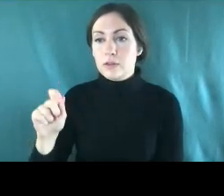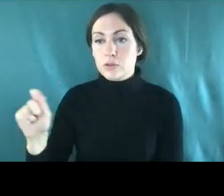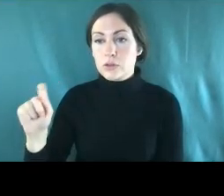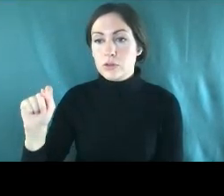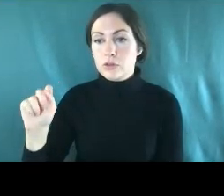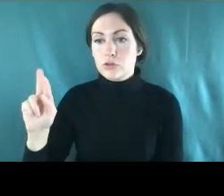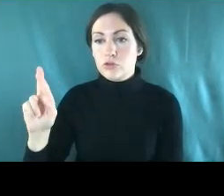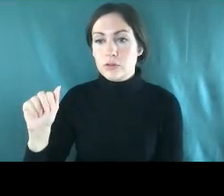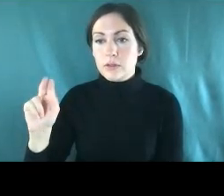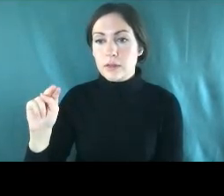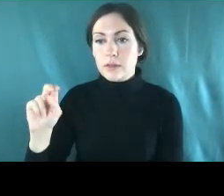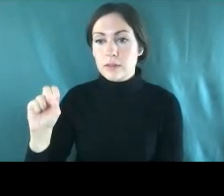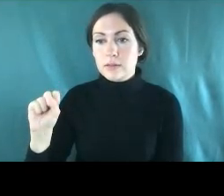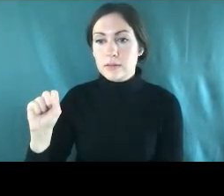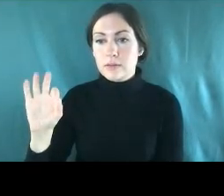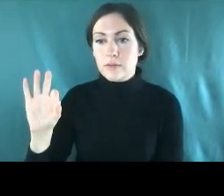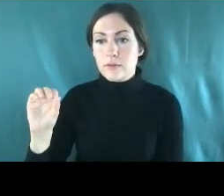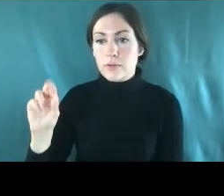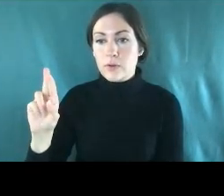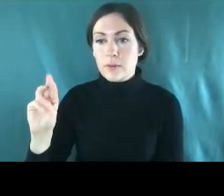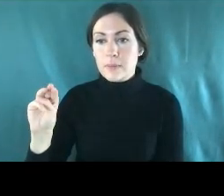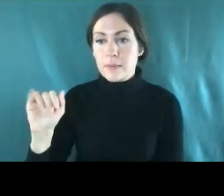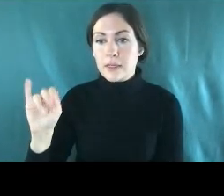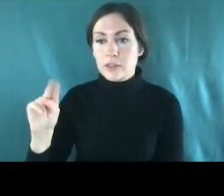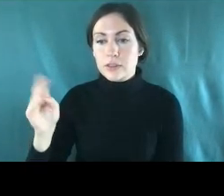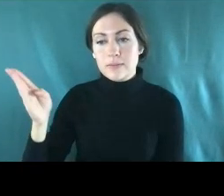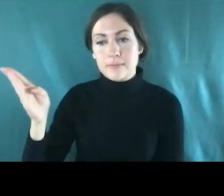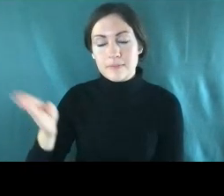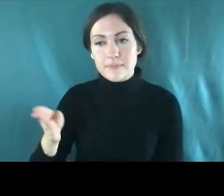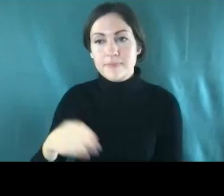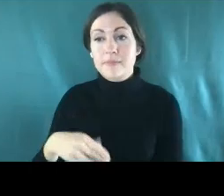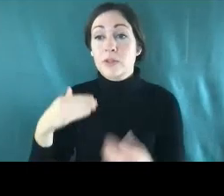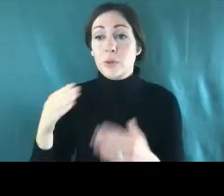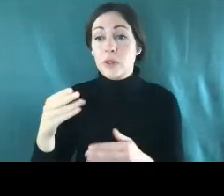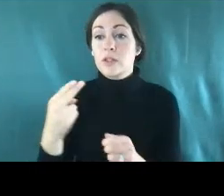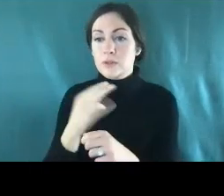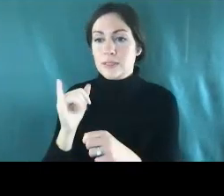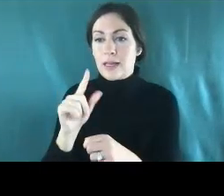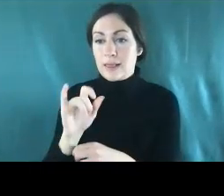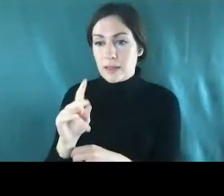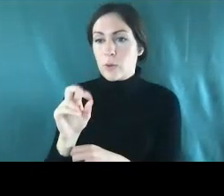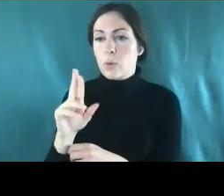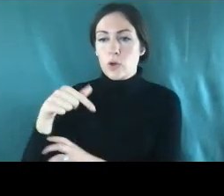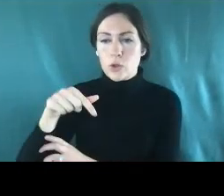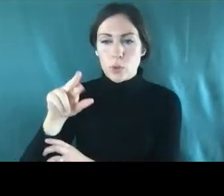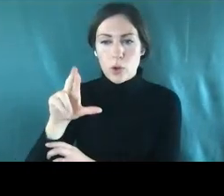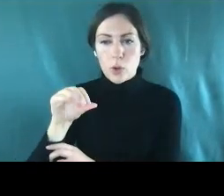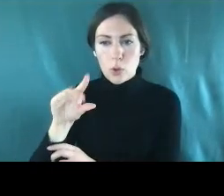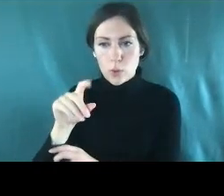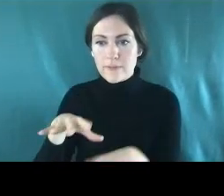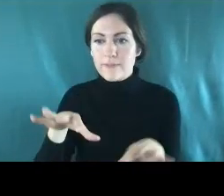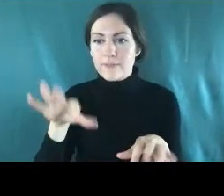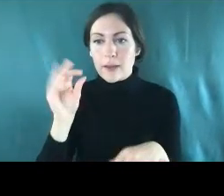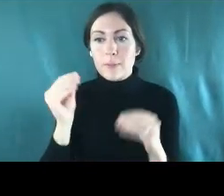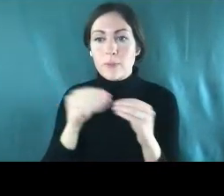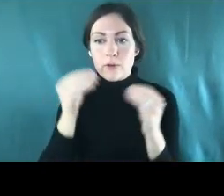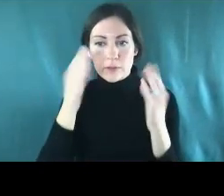So please go ahead and follow that link or that QR code to find more information about that as this kind of